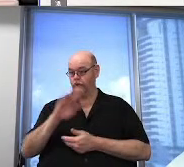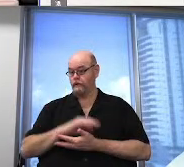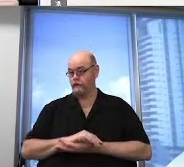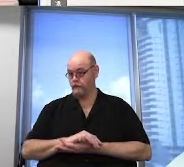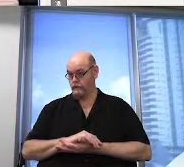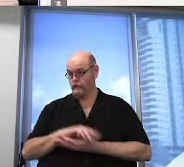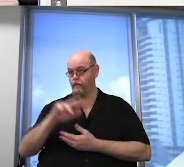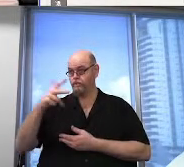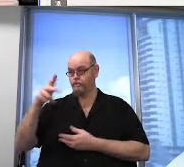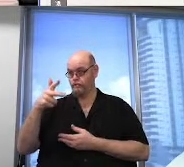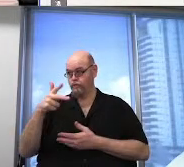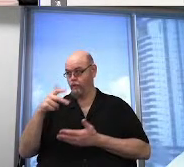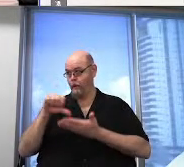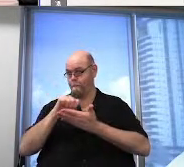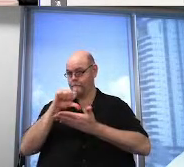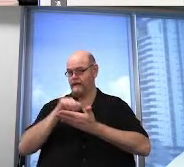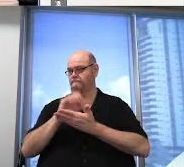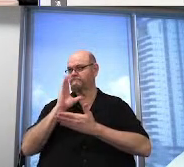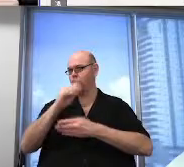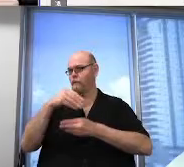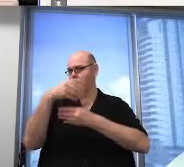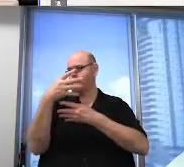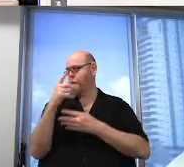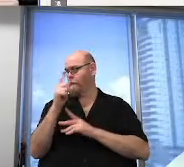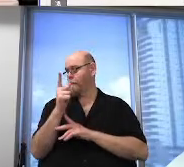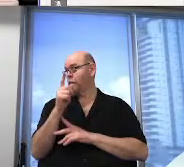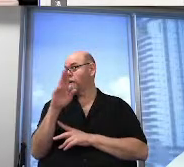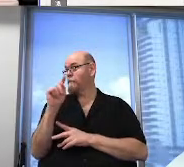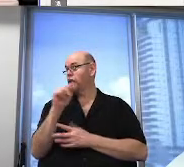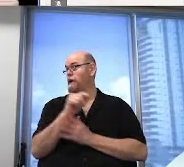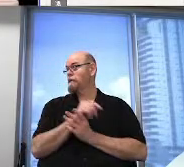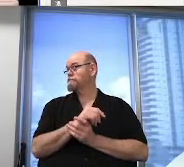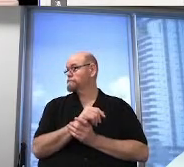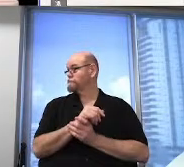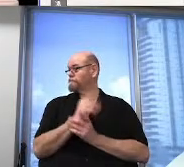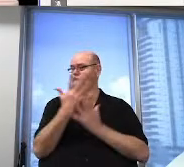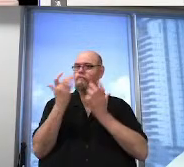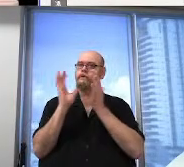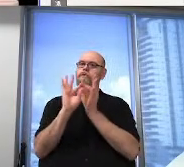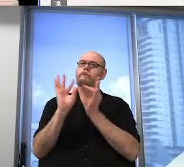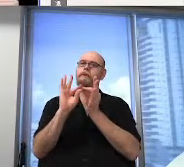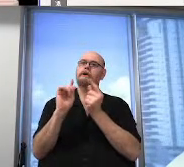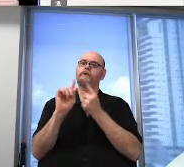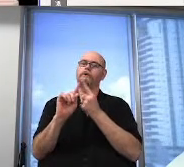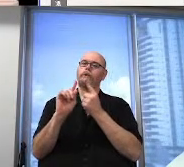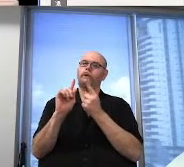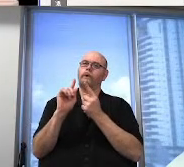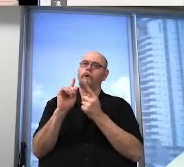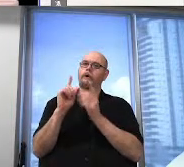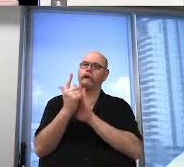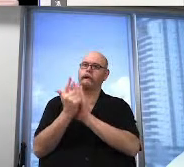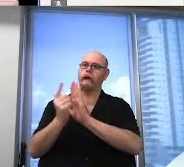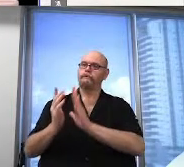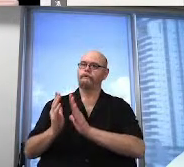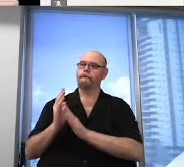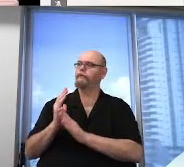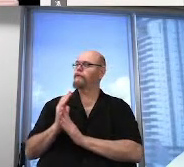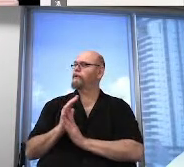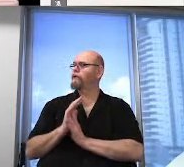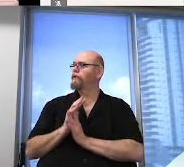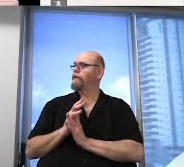6.14. Okay, exhibit Third 6.14. It'll come up in a minute. If I may mention to council,